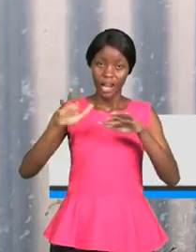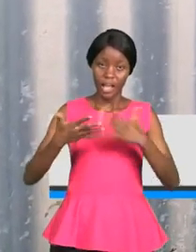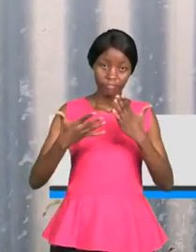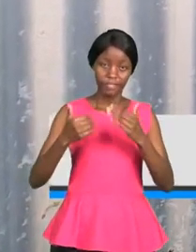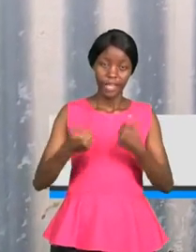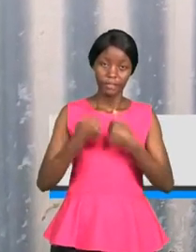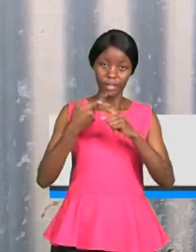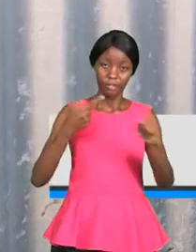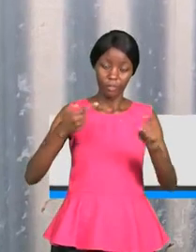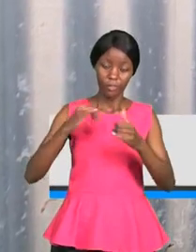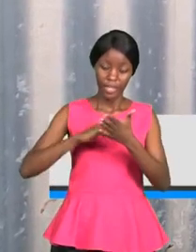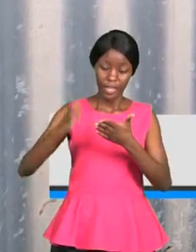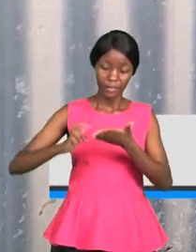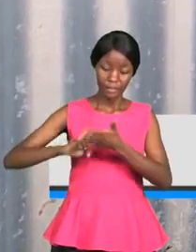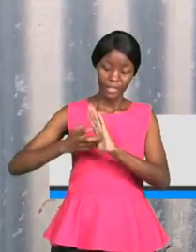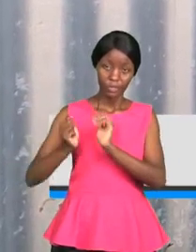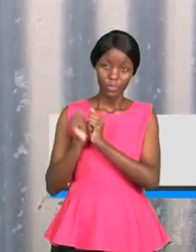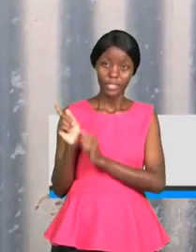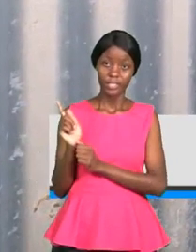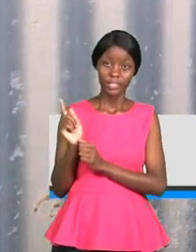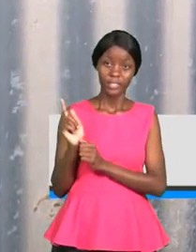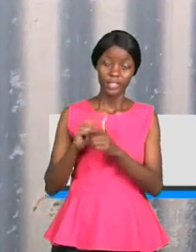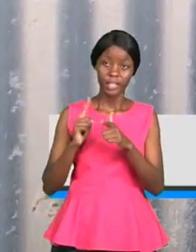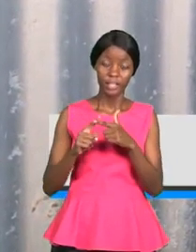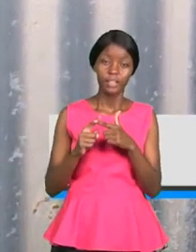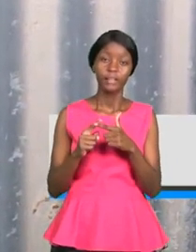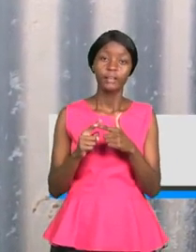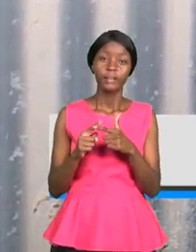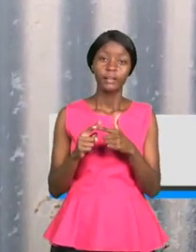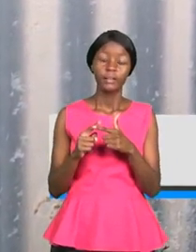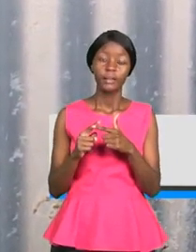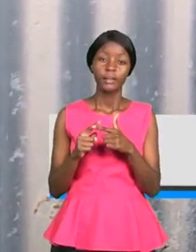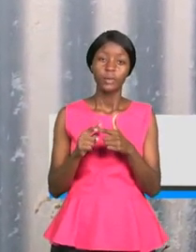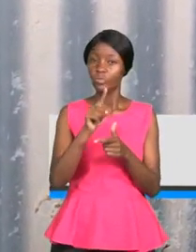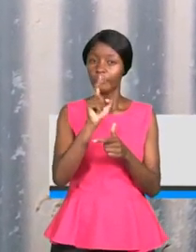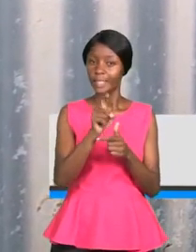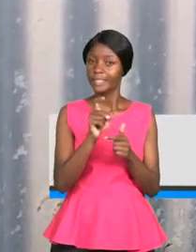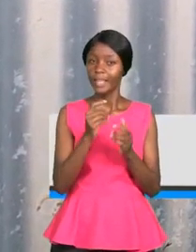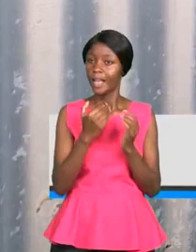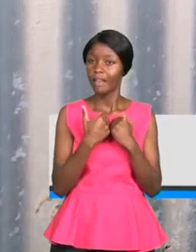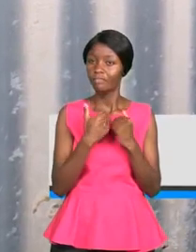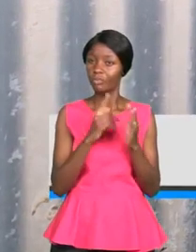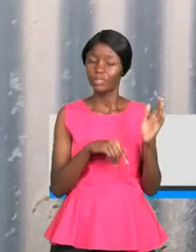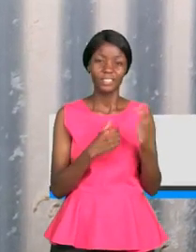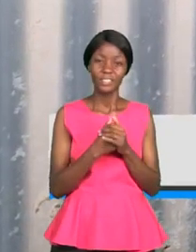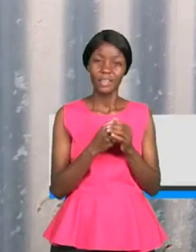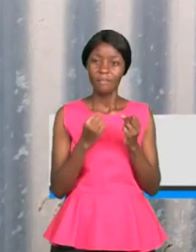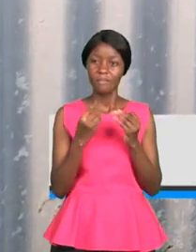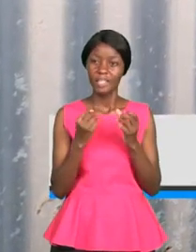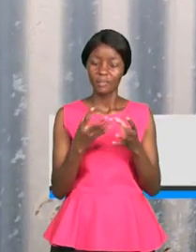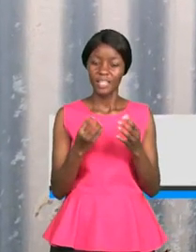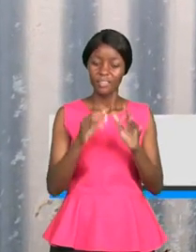end. So with this, you find you do not necessarily need to be having so many